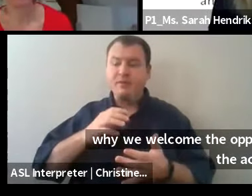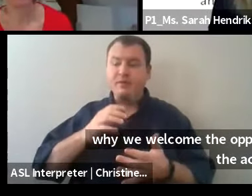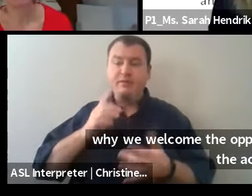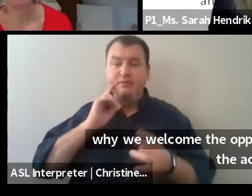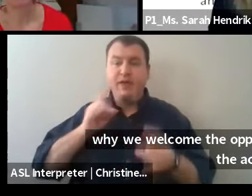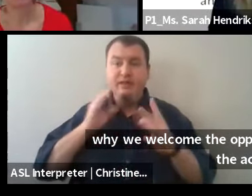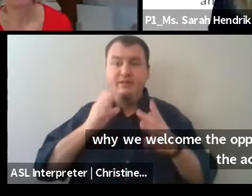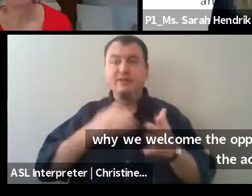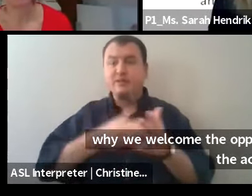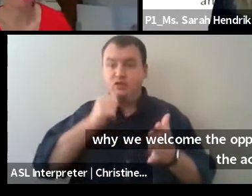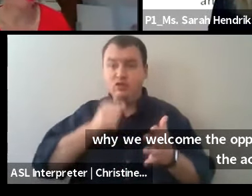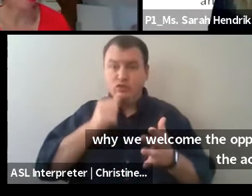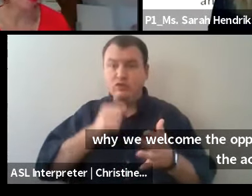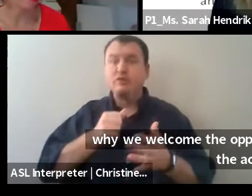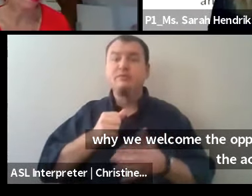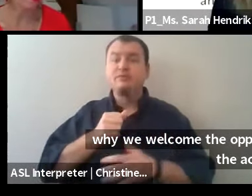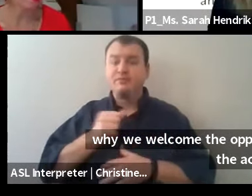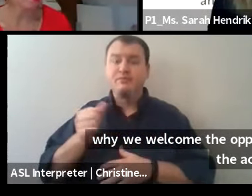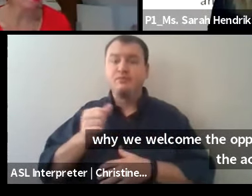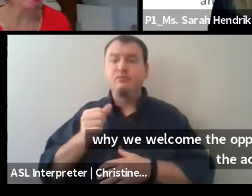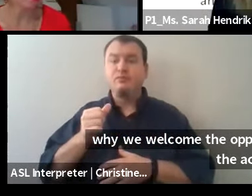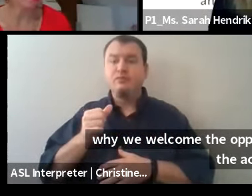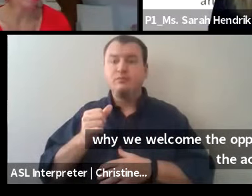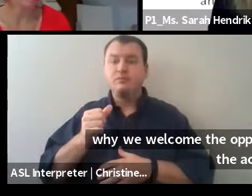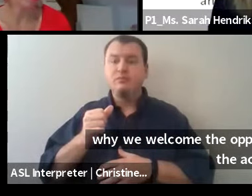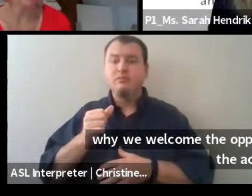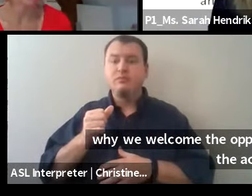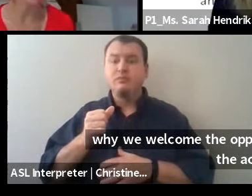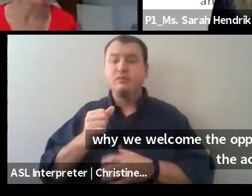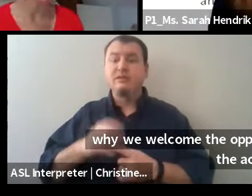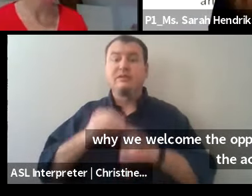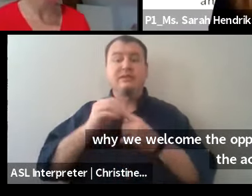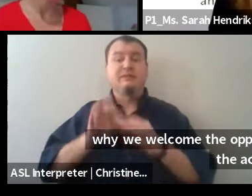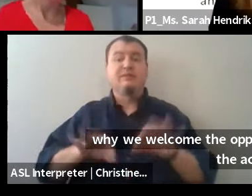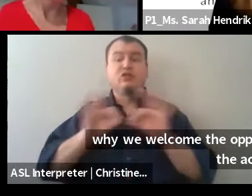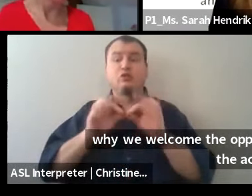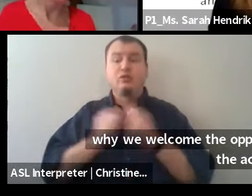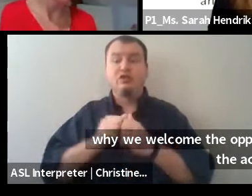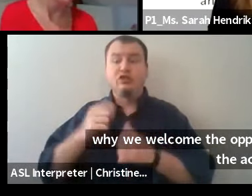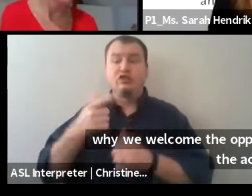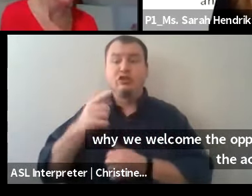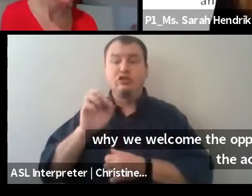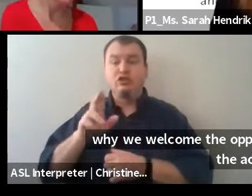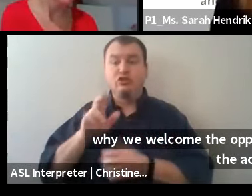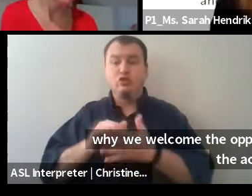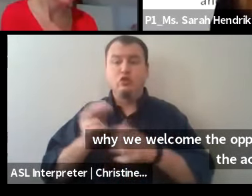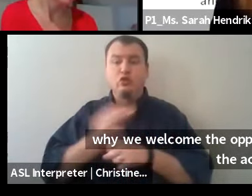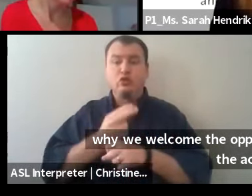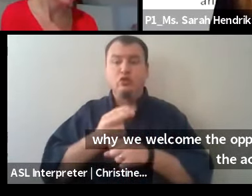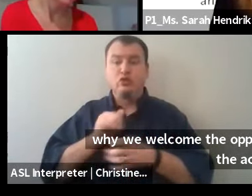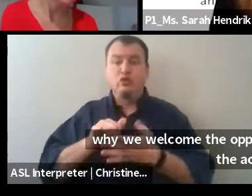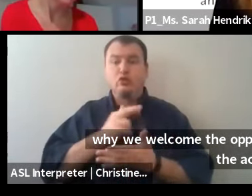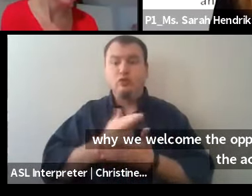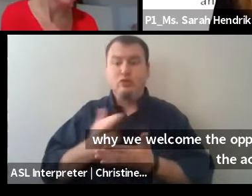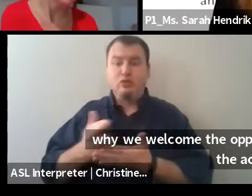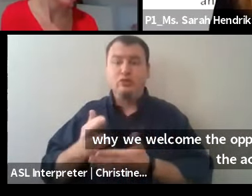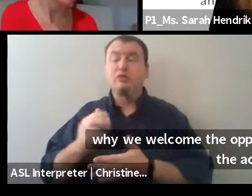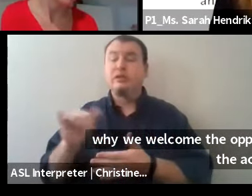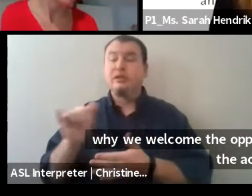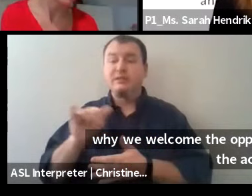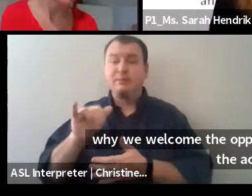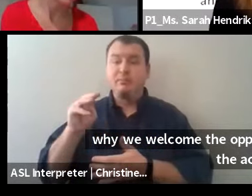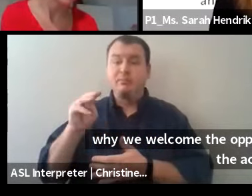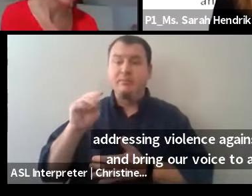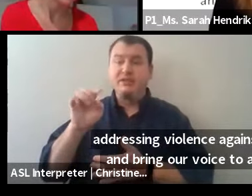bring our voice to advance this ambitious, essential agenda with more collective energy and resources. As Minister Shirbesh